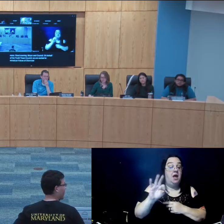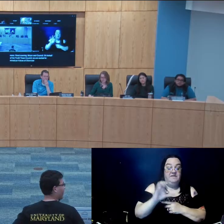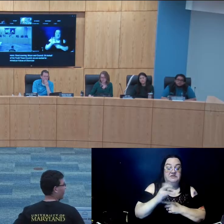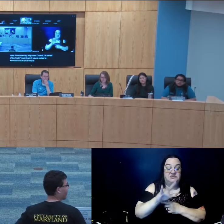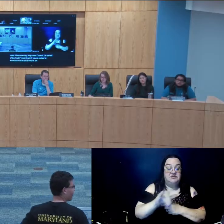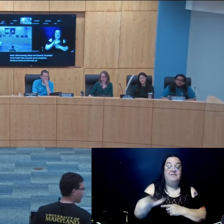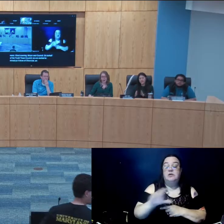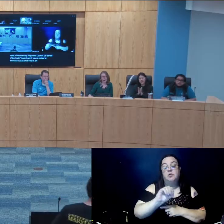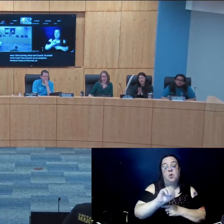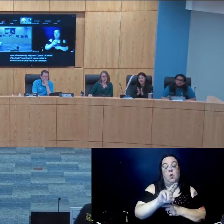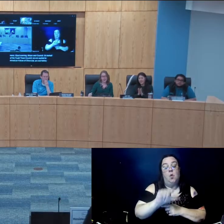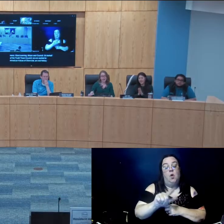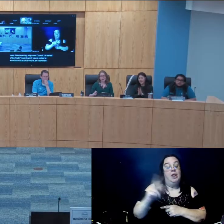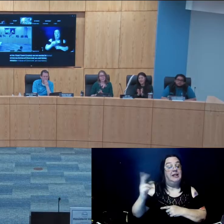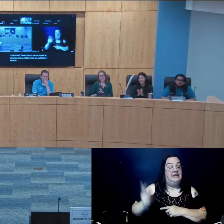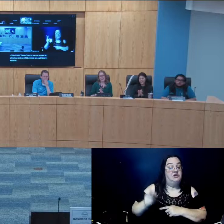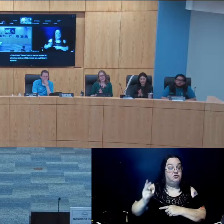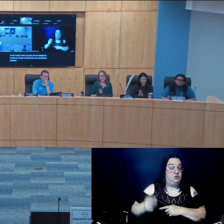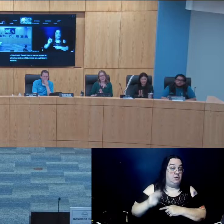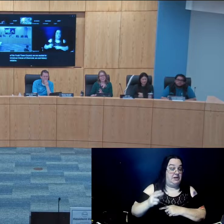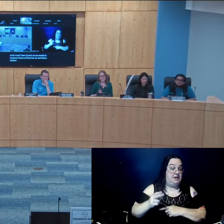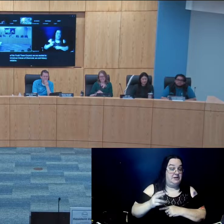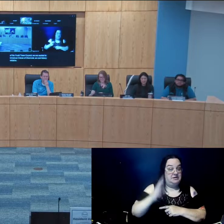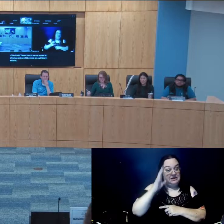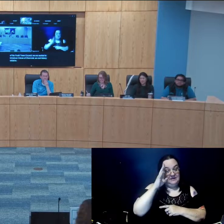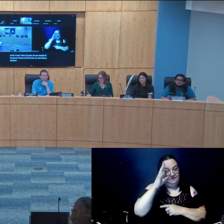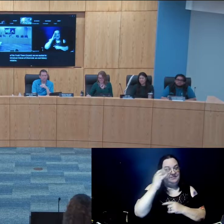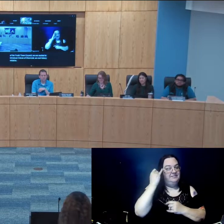oral history initiative.